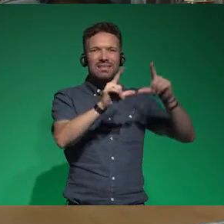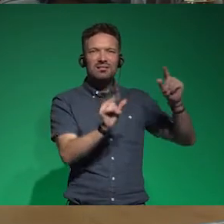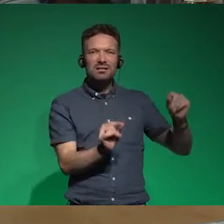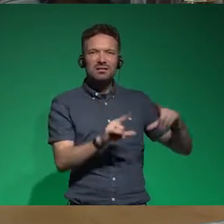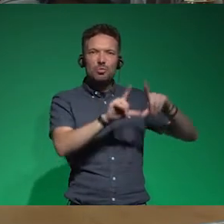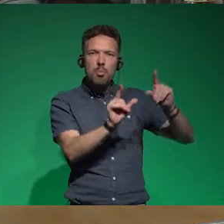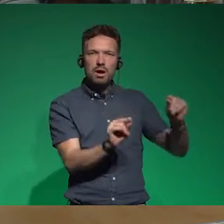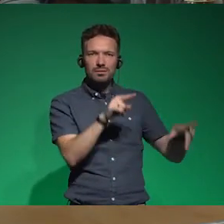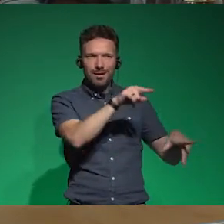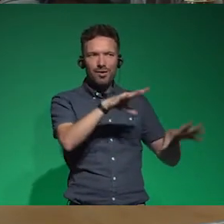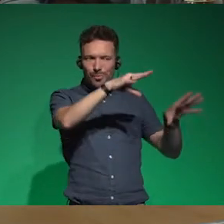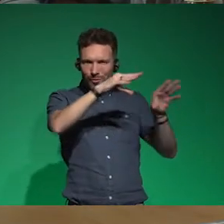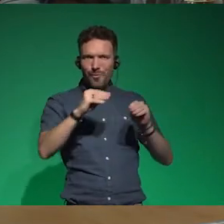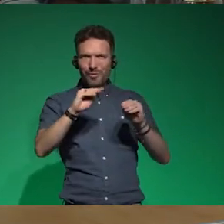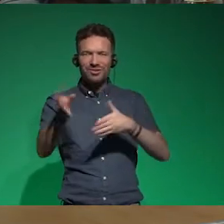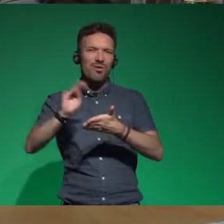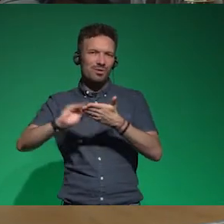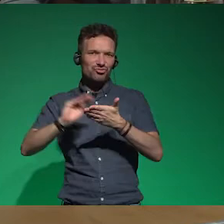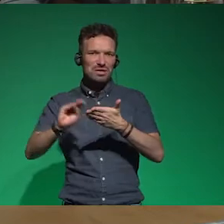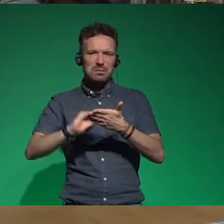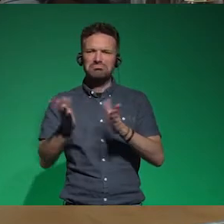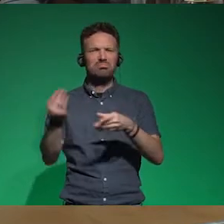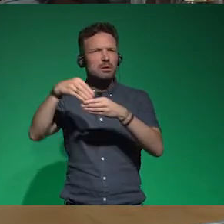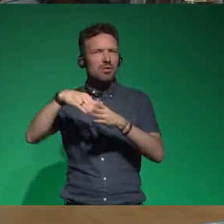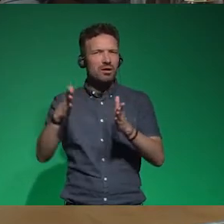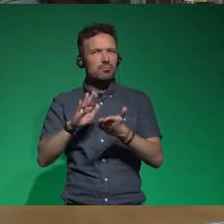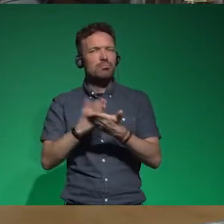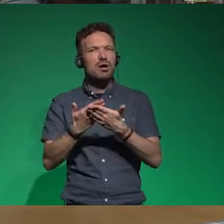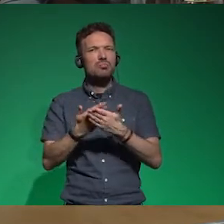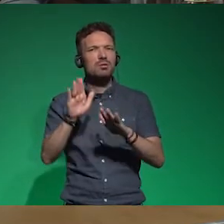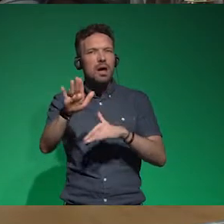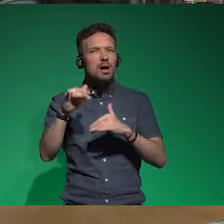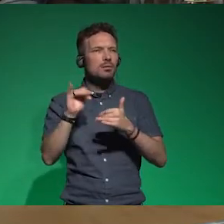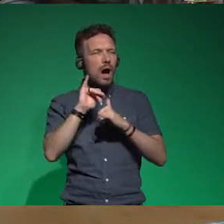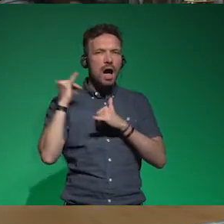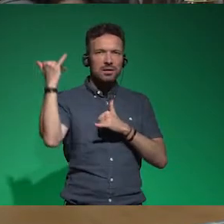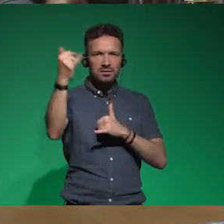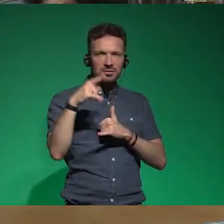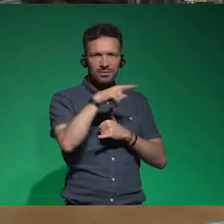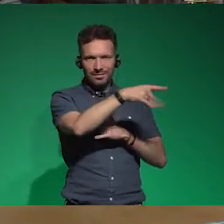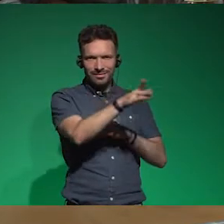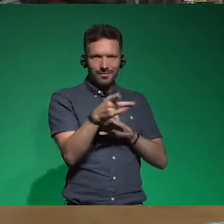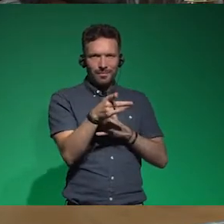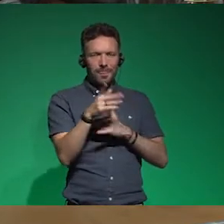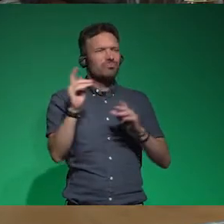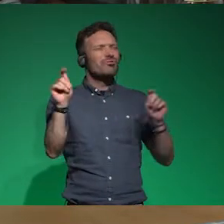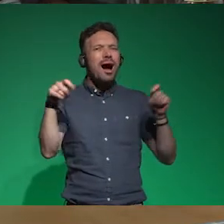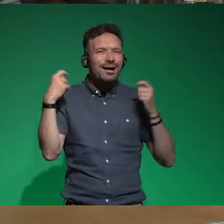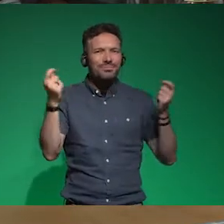the VOCs to go to Sumatera. And this one is Thomas Dias, based on his notes.